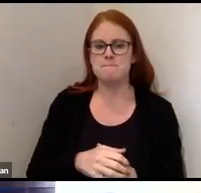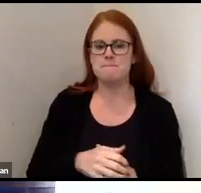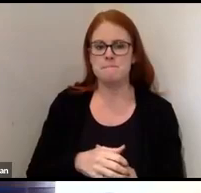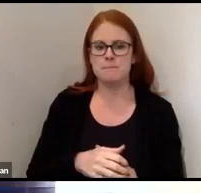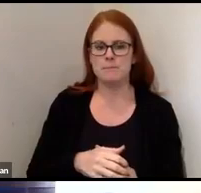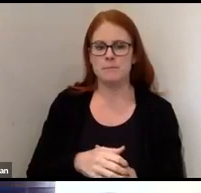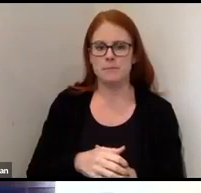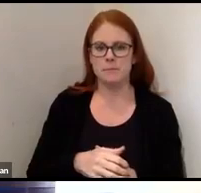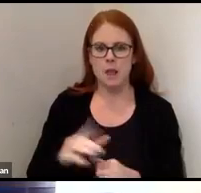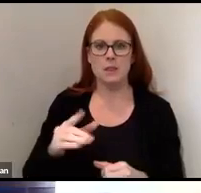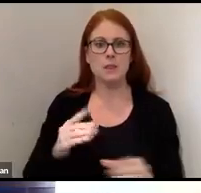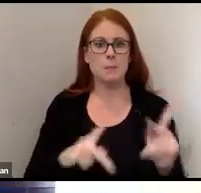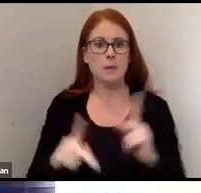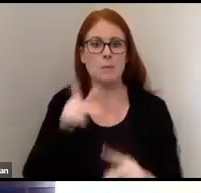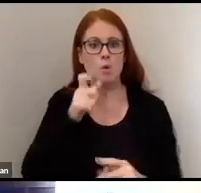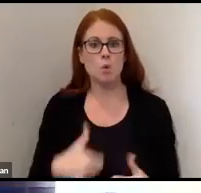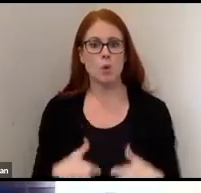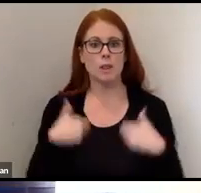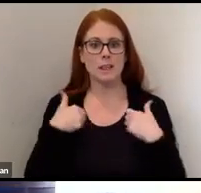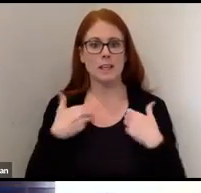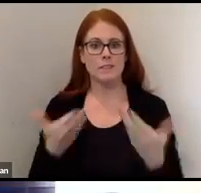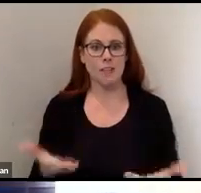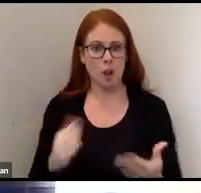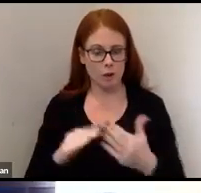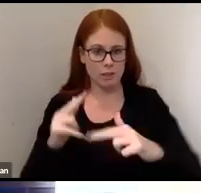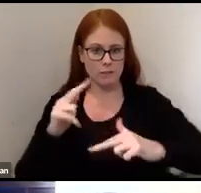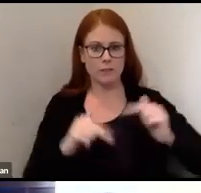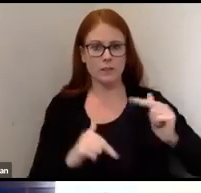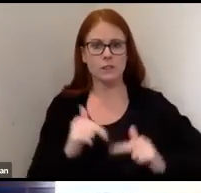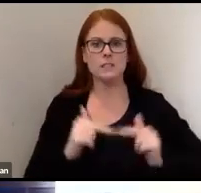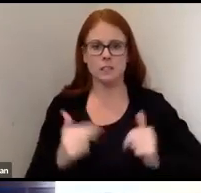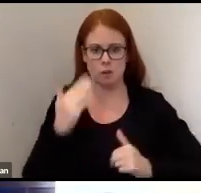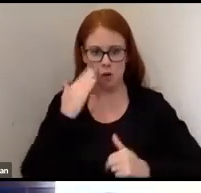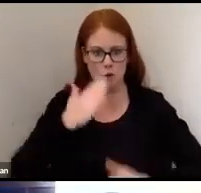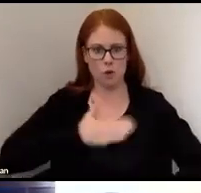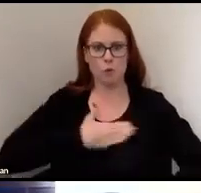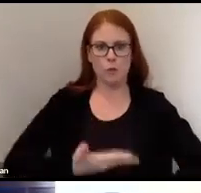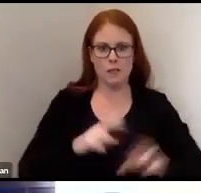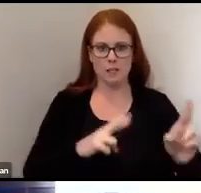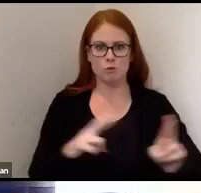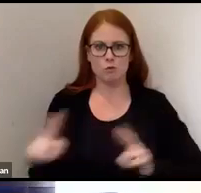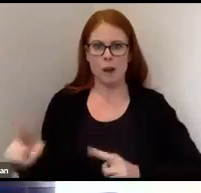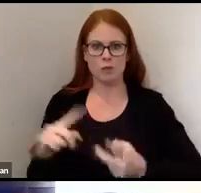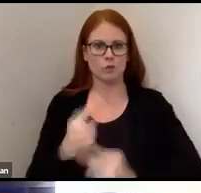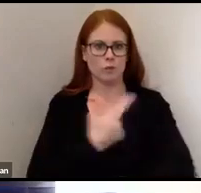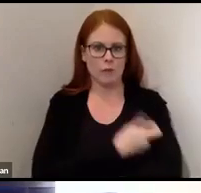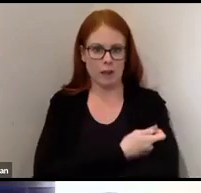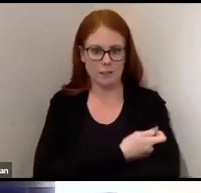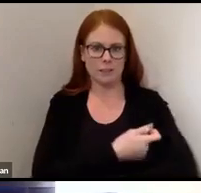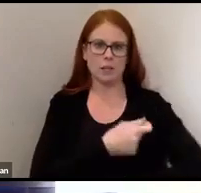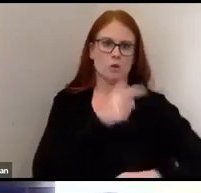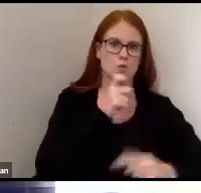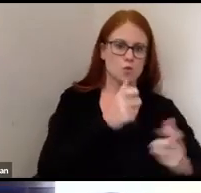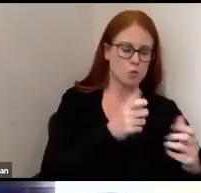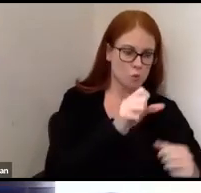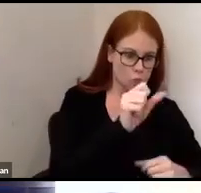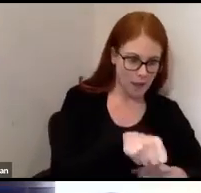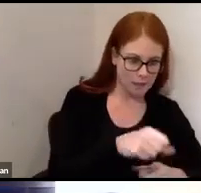the residents of those facilities and know who is willing and ready to be vaccinated and who is not. And